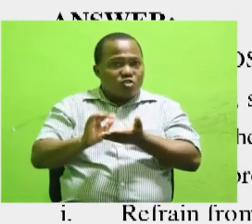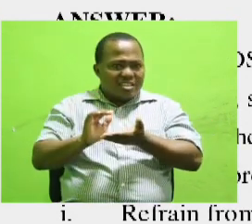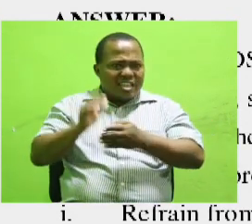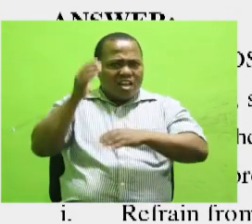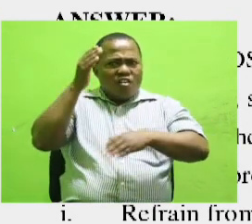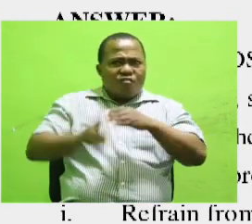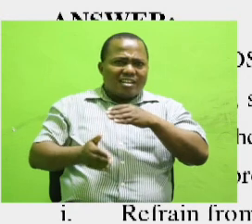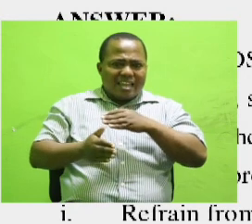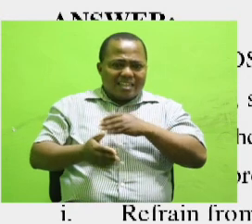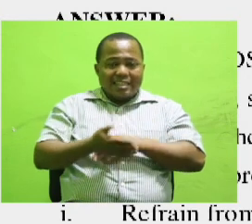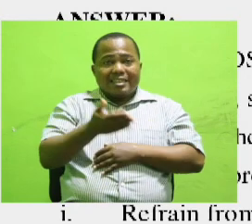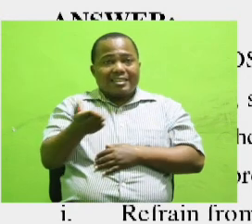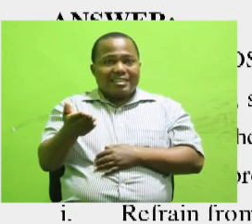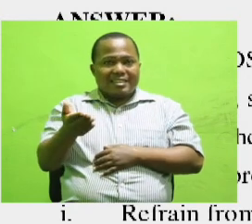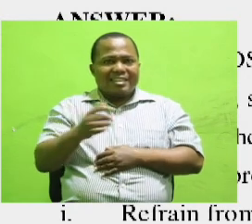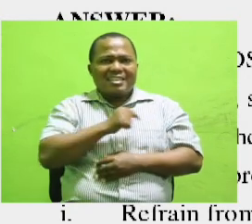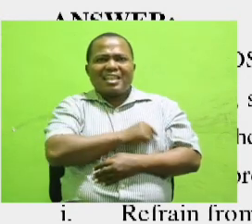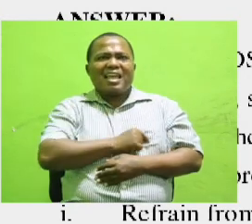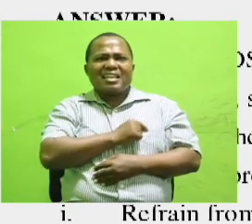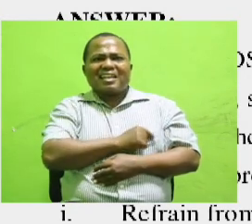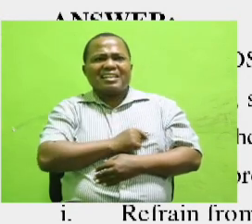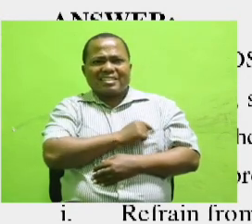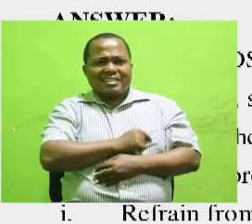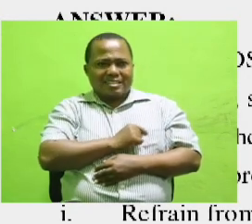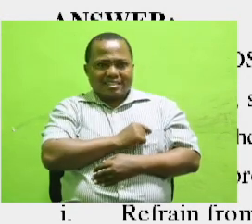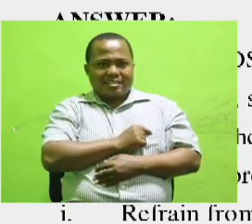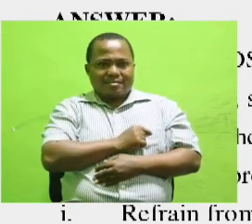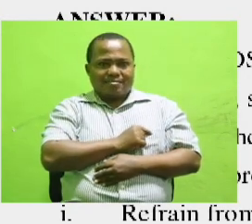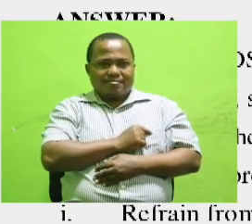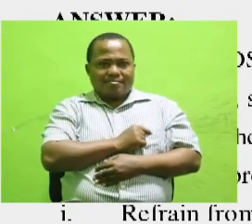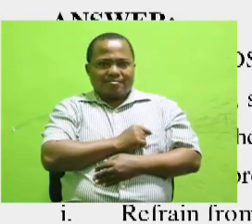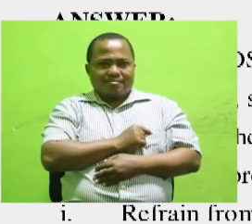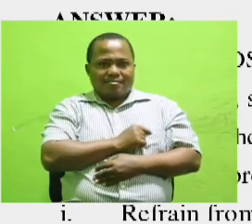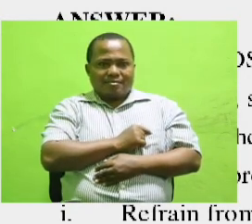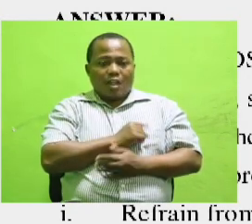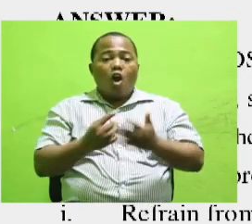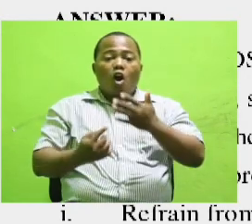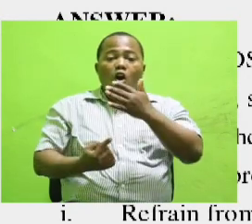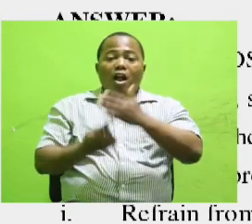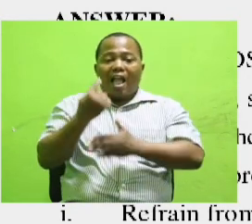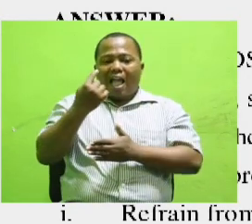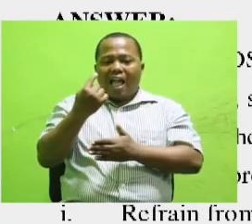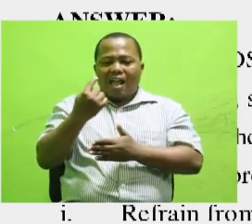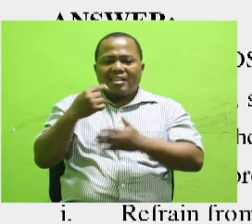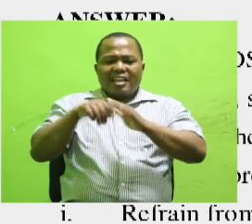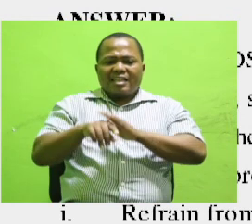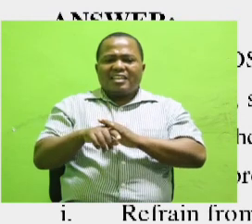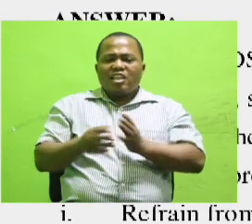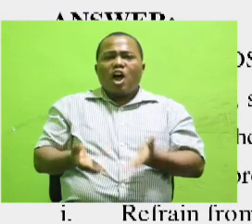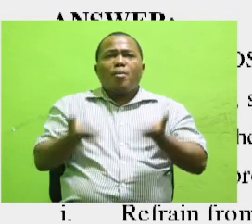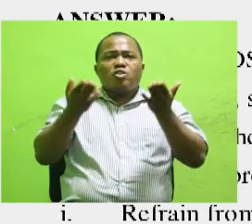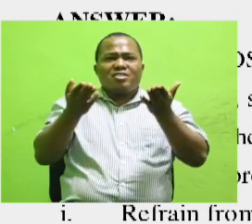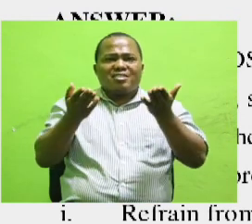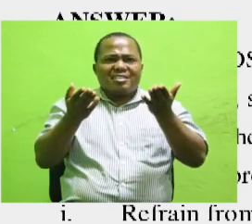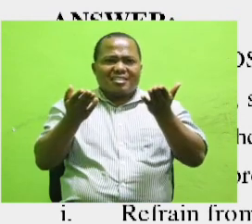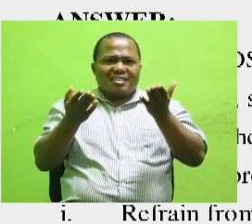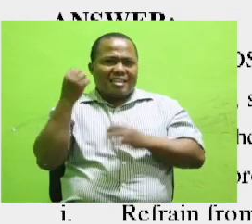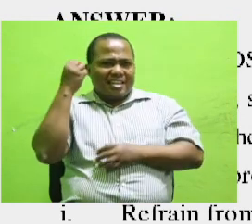full-blown AIDS, one of the characteristics is the occurrence of opportunistic